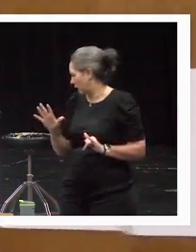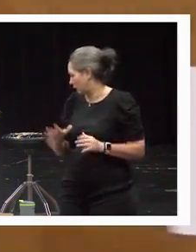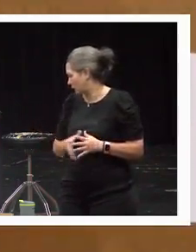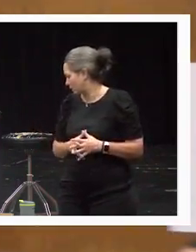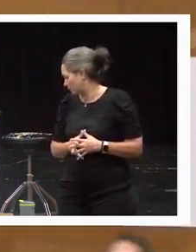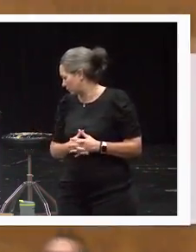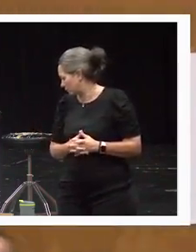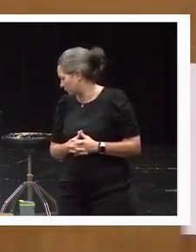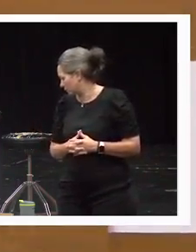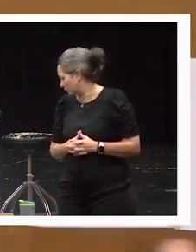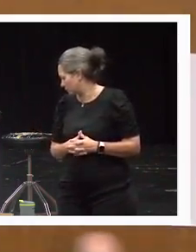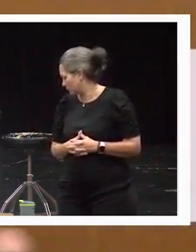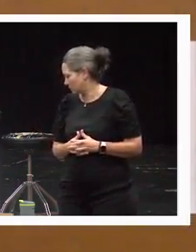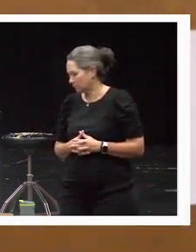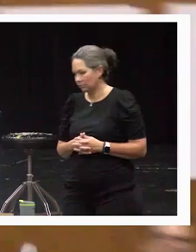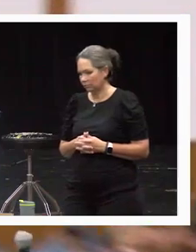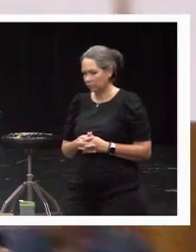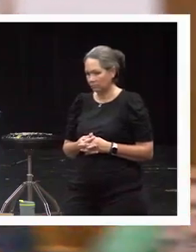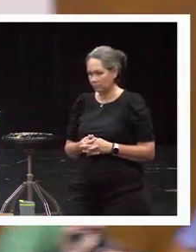the rooms.